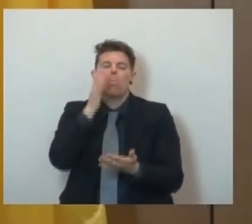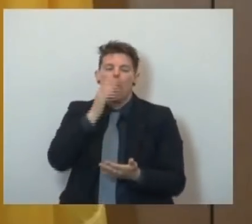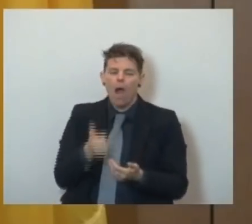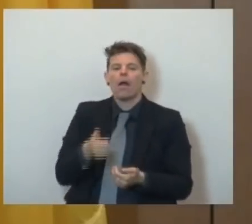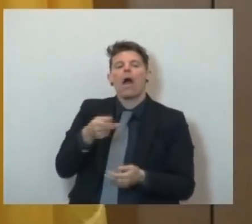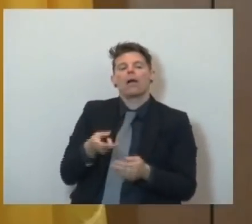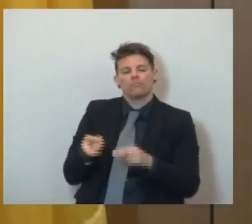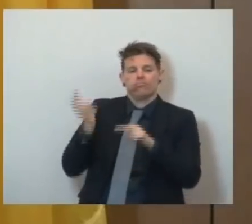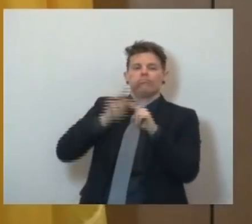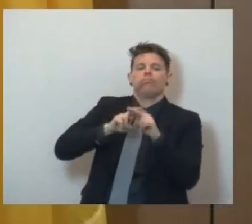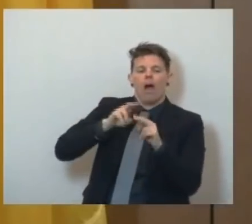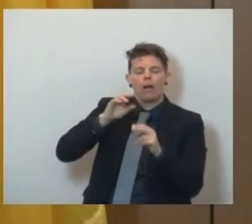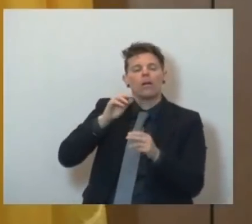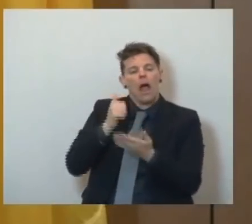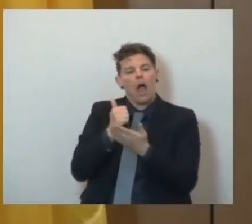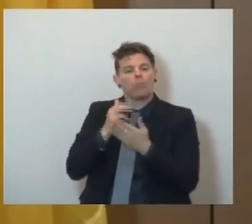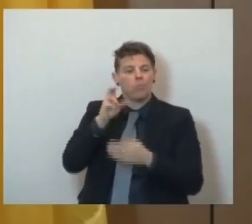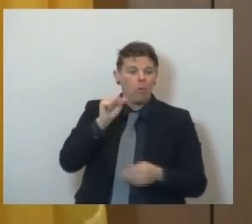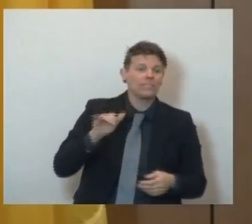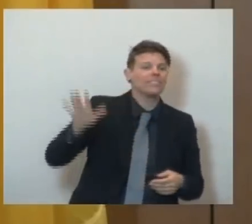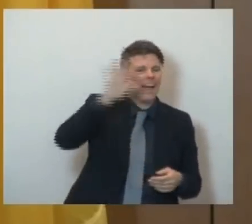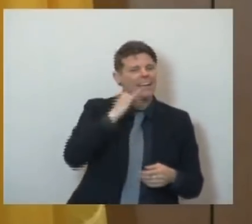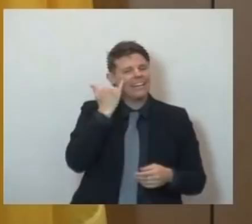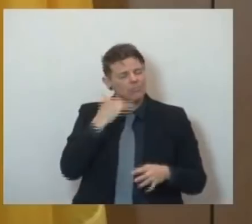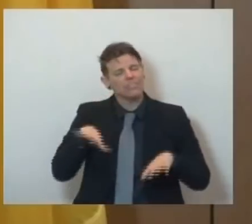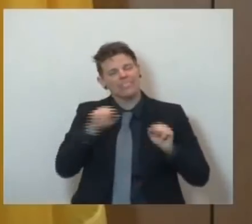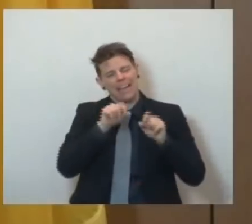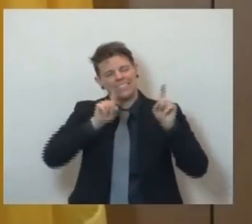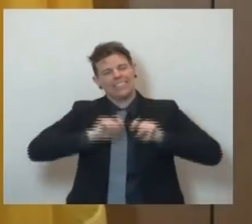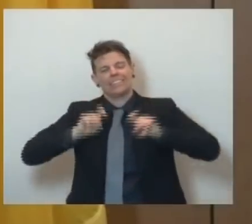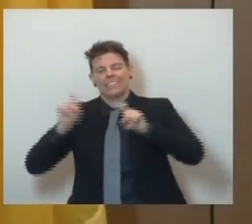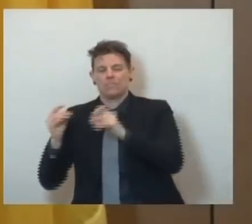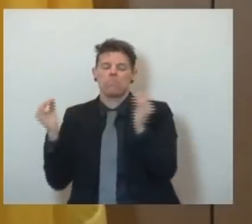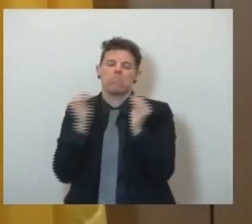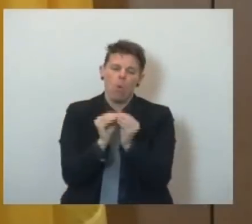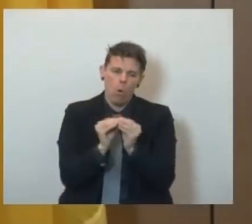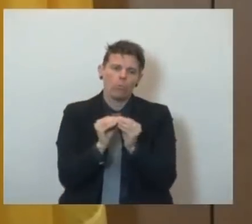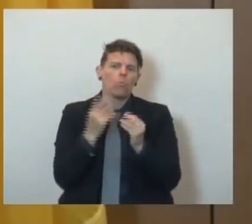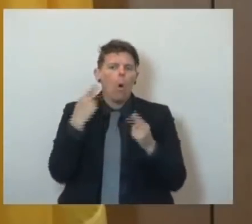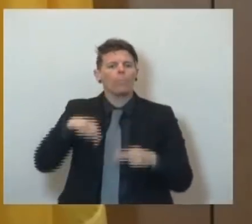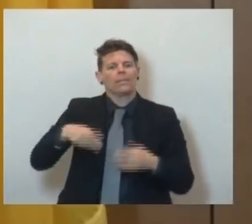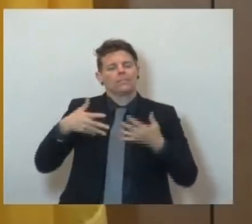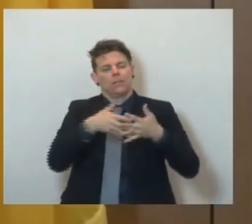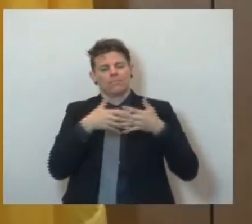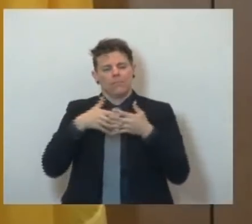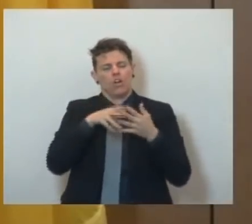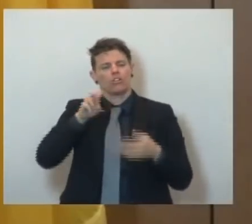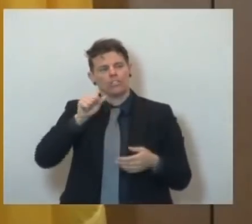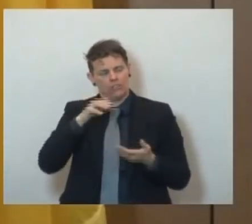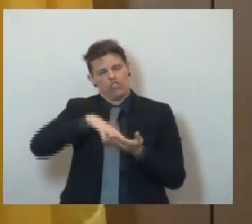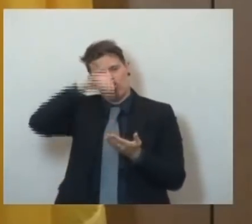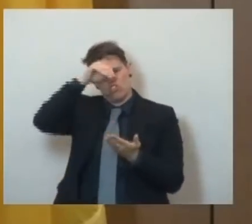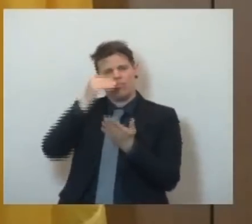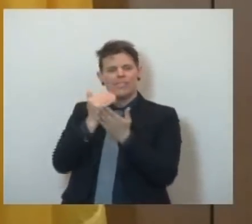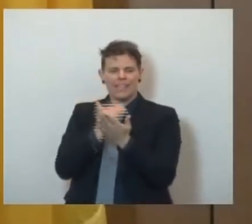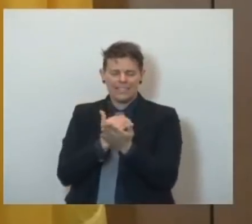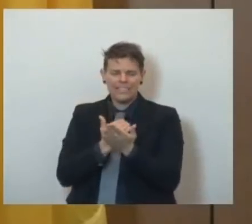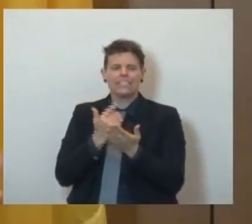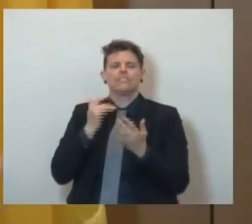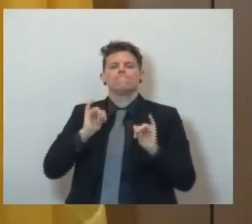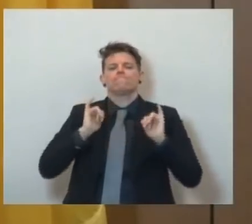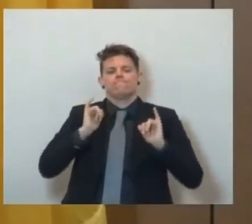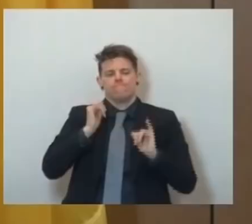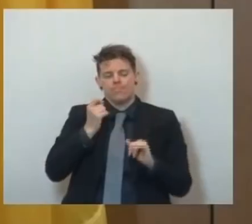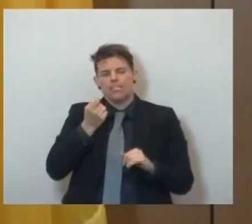country. And I hope it's a lesson this country learns. We have the expertise to do that. Just to give you an example, there are 2 different kinds